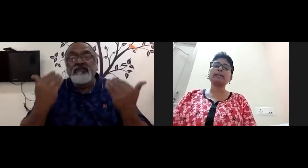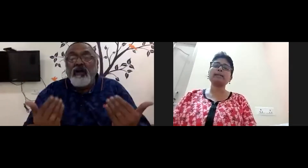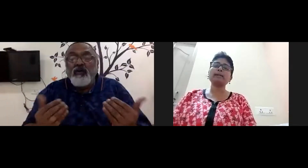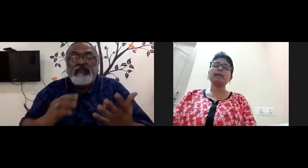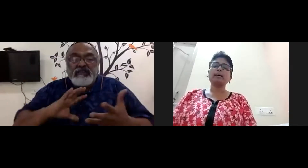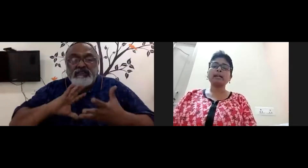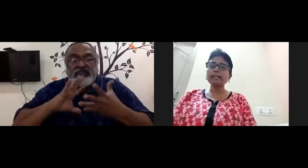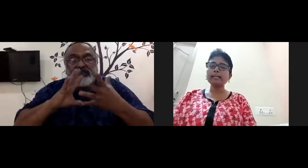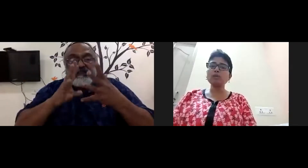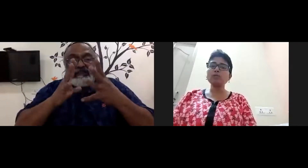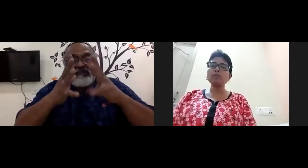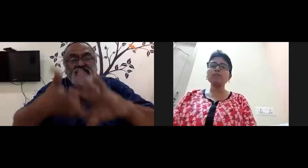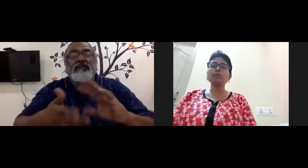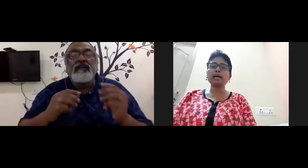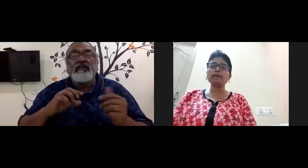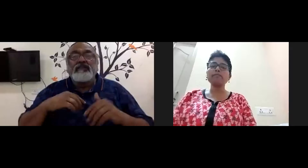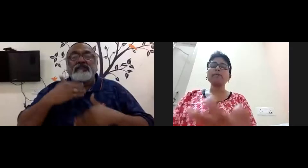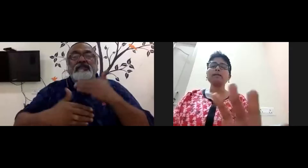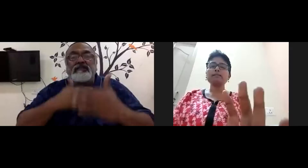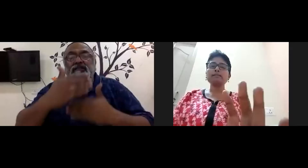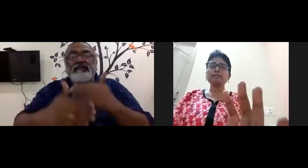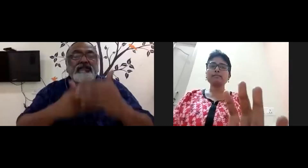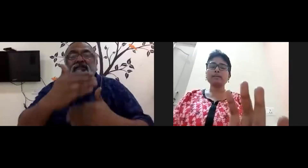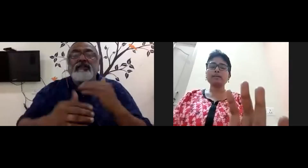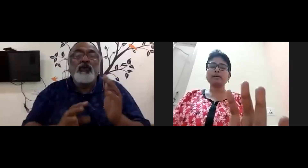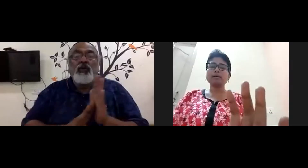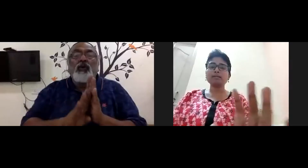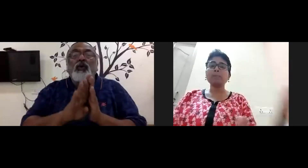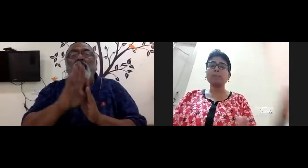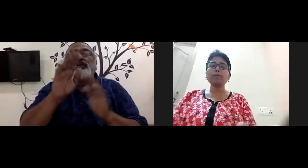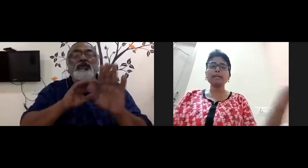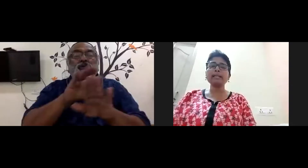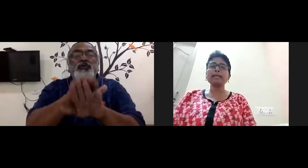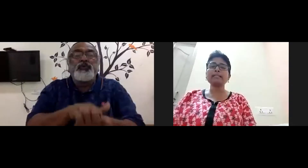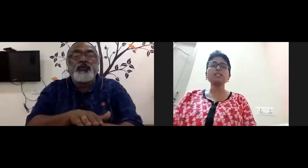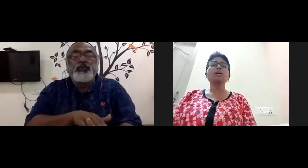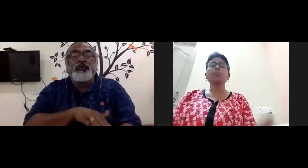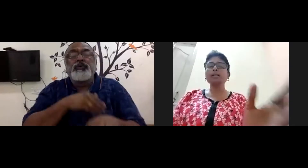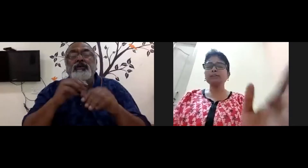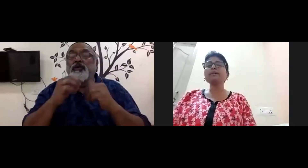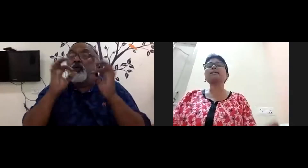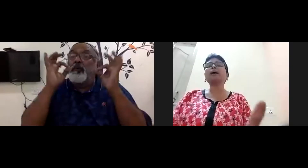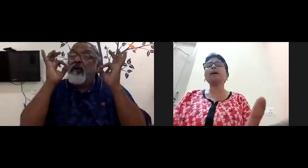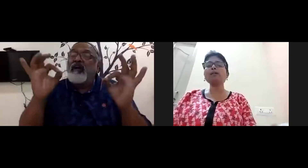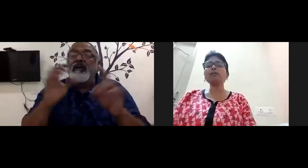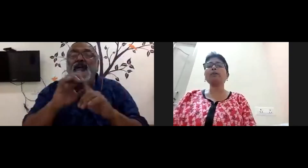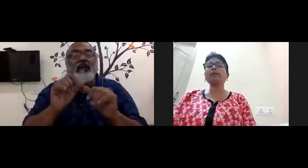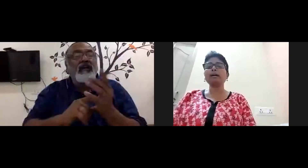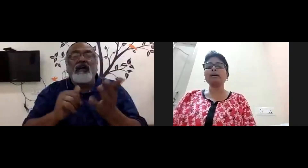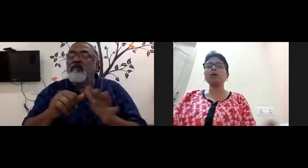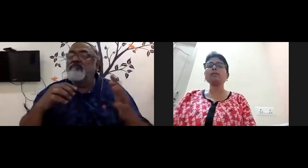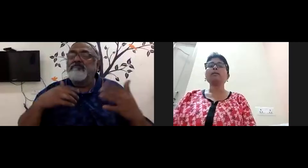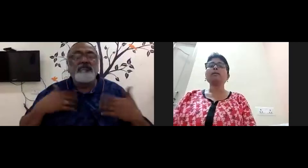evolving, and right now we don't have the appropriate data as such, but efforts are